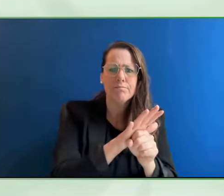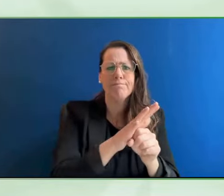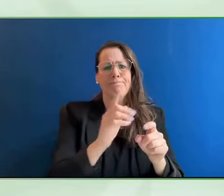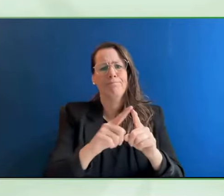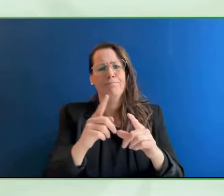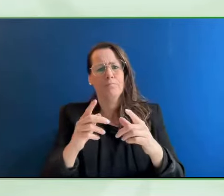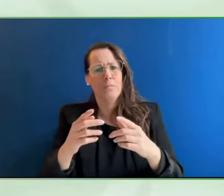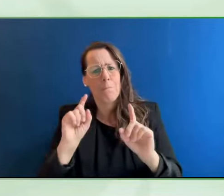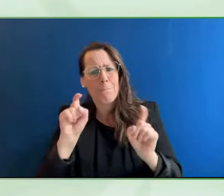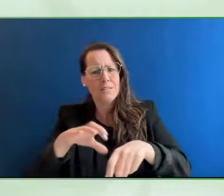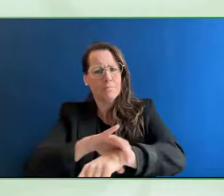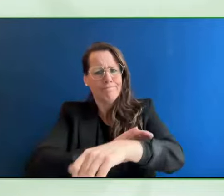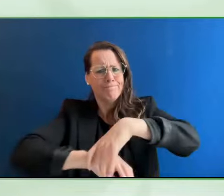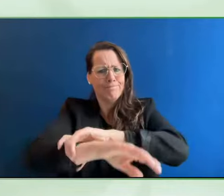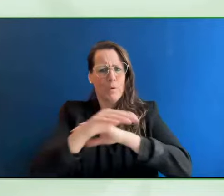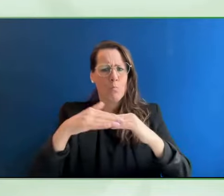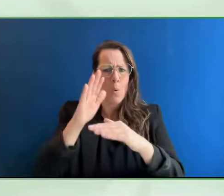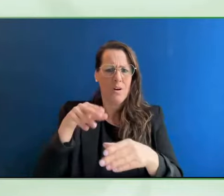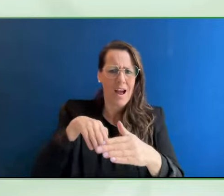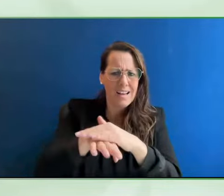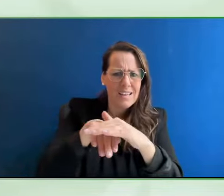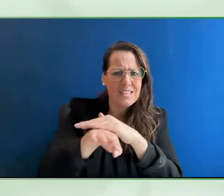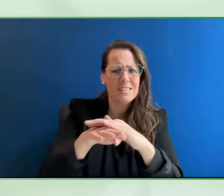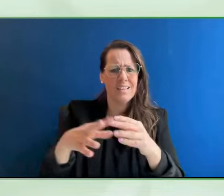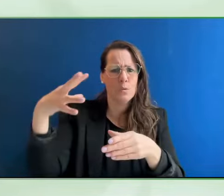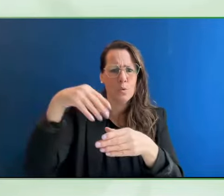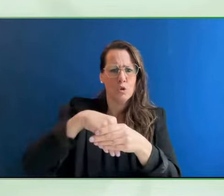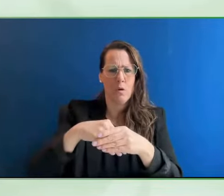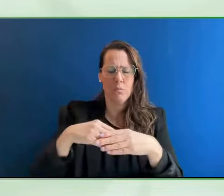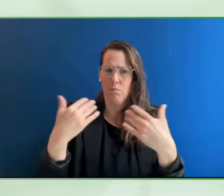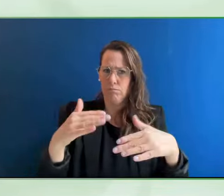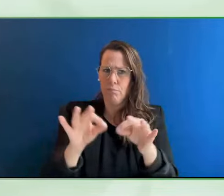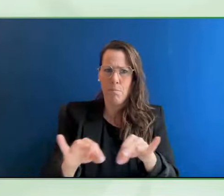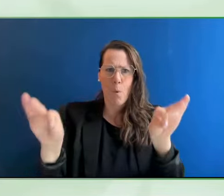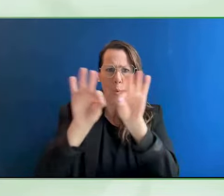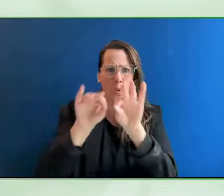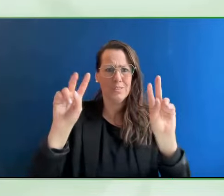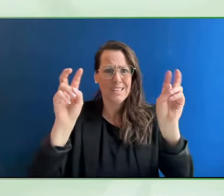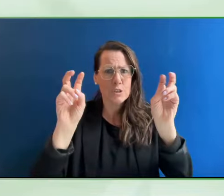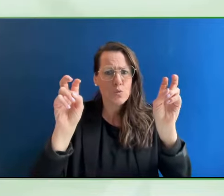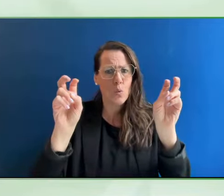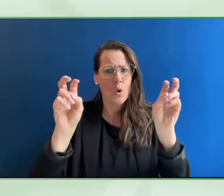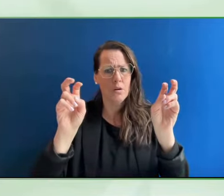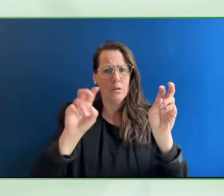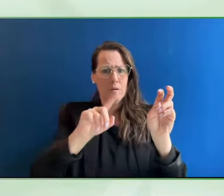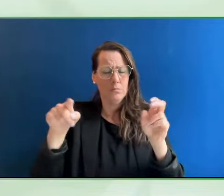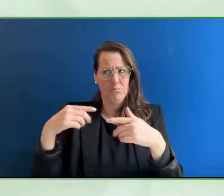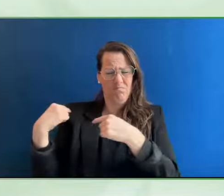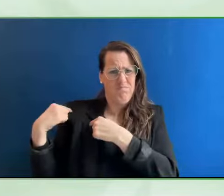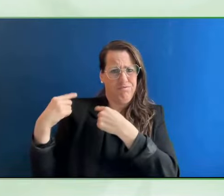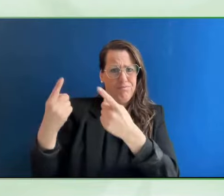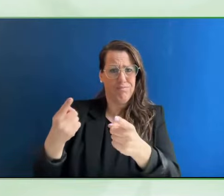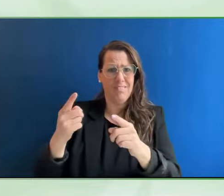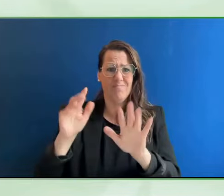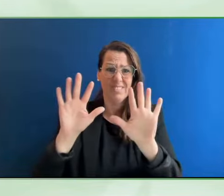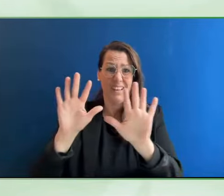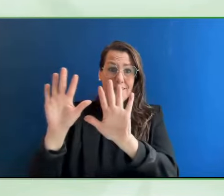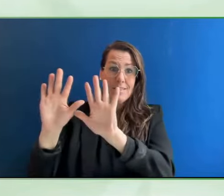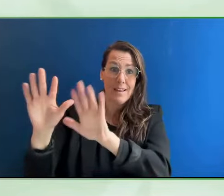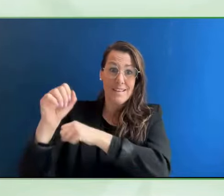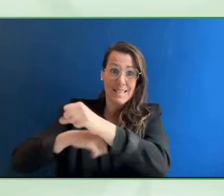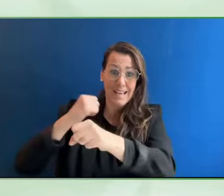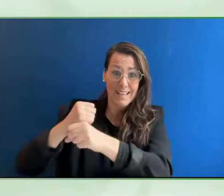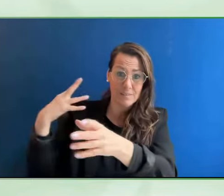programs. Yes, and now in the next 10-30 minutes, you can get a short insight in our activities, in